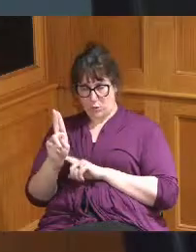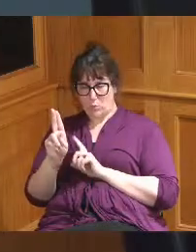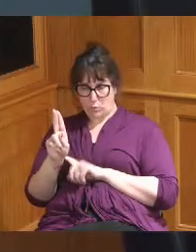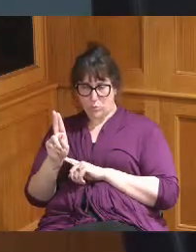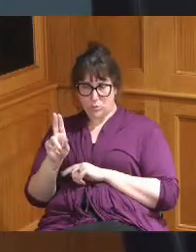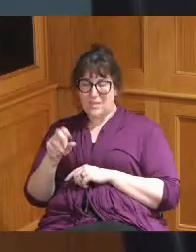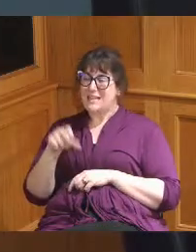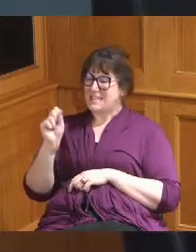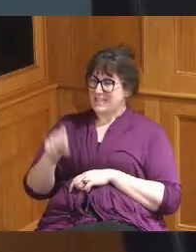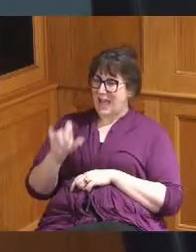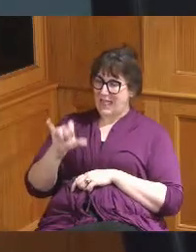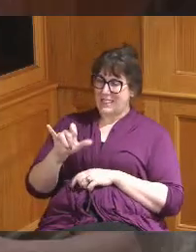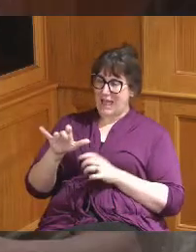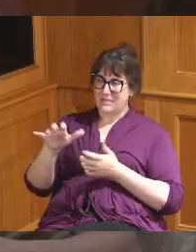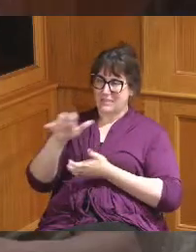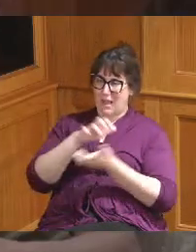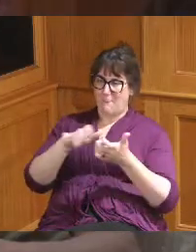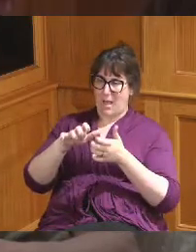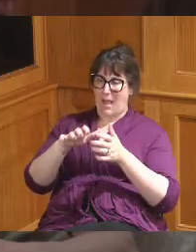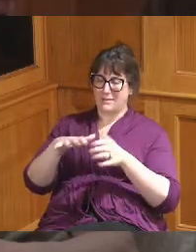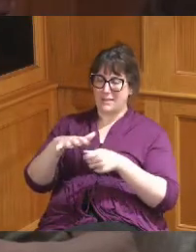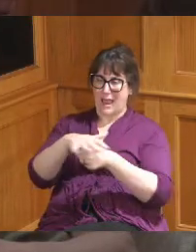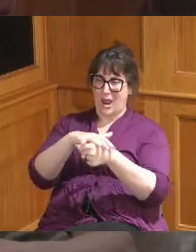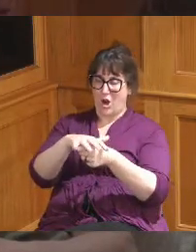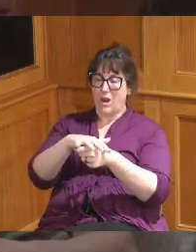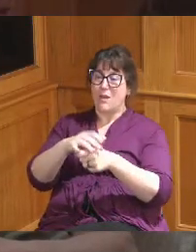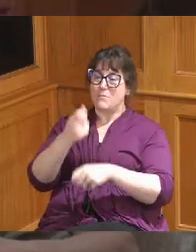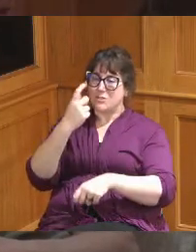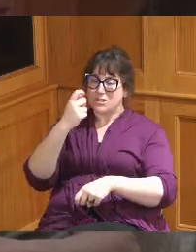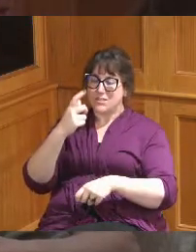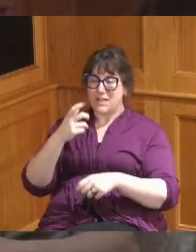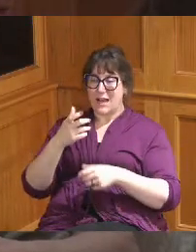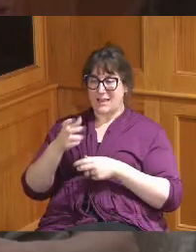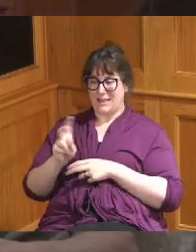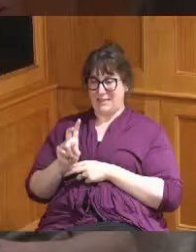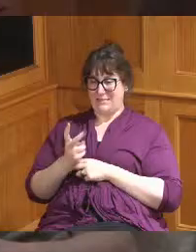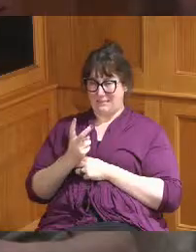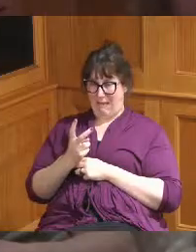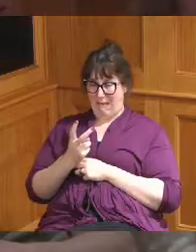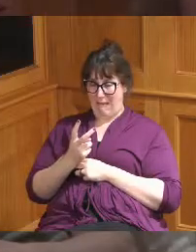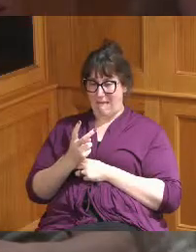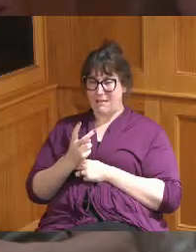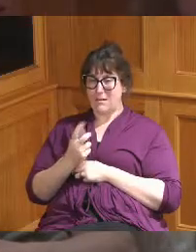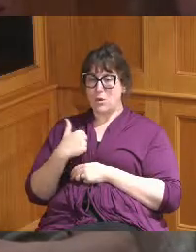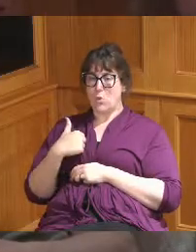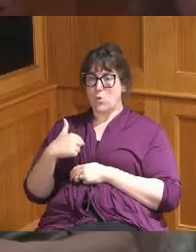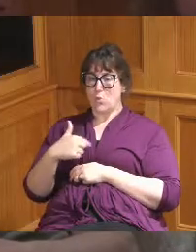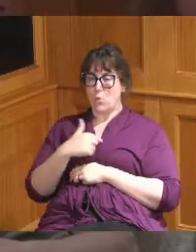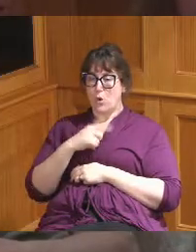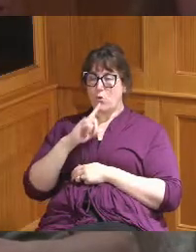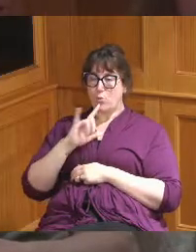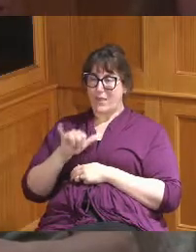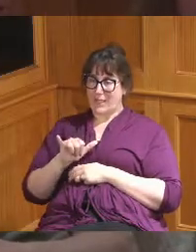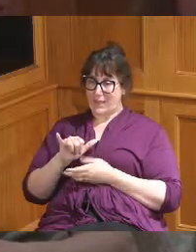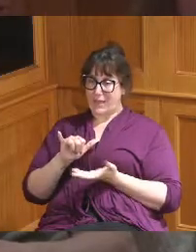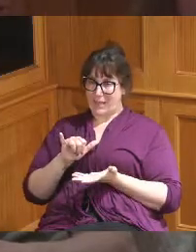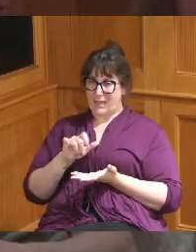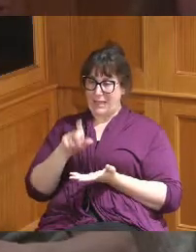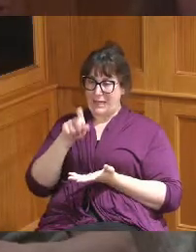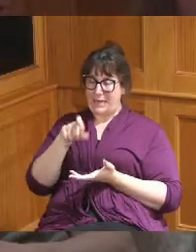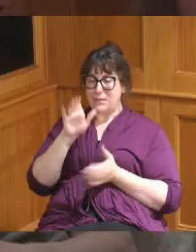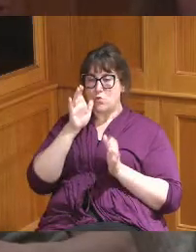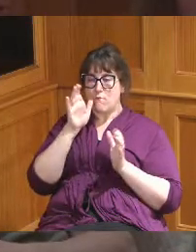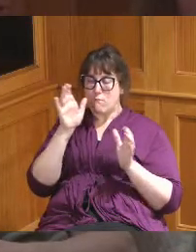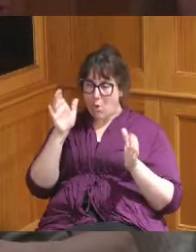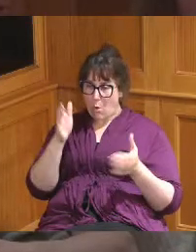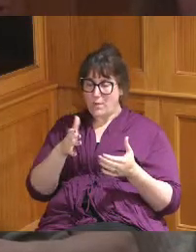and that's in the combined area. And then in the outside the combined area, the second one is where we need to focus on